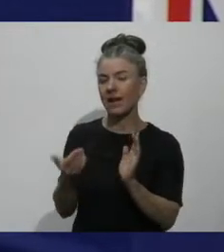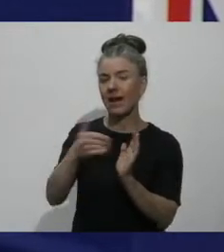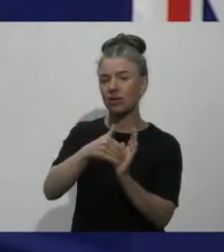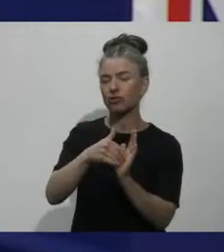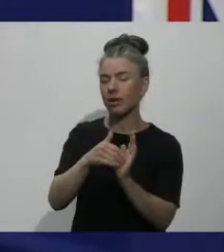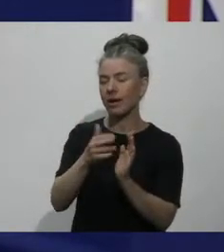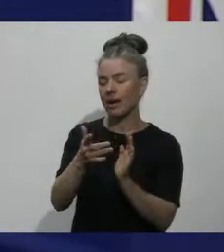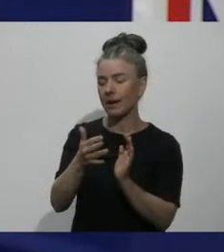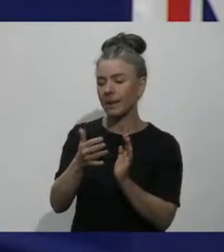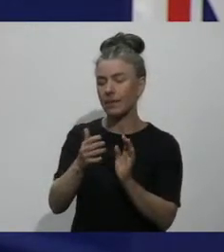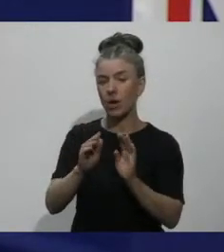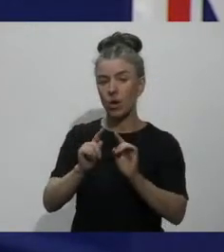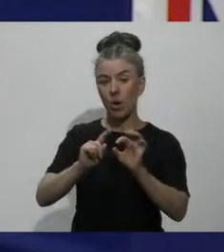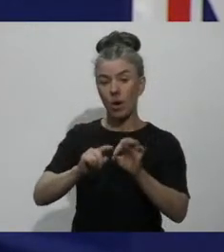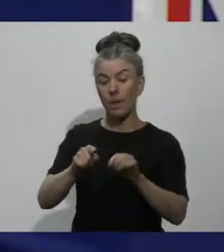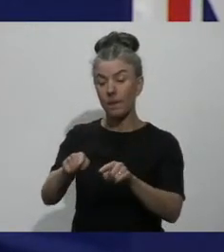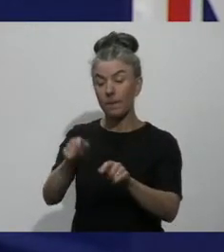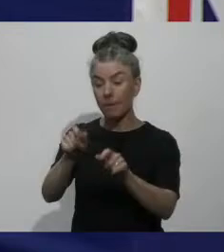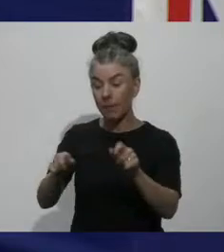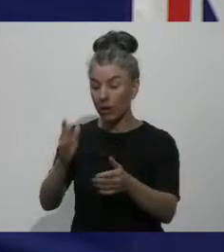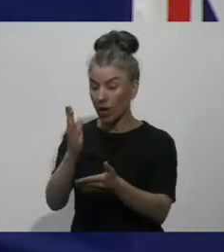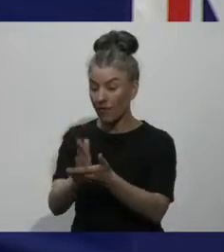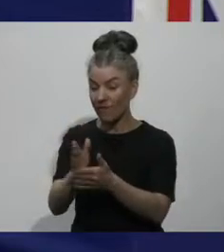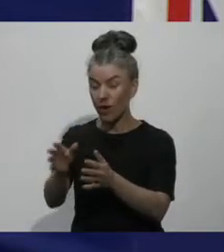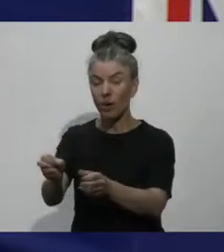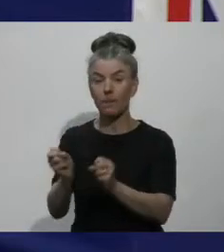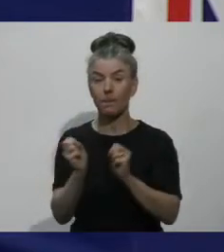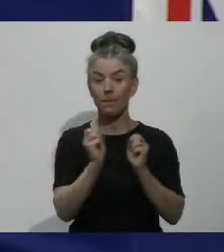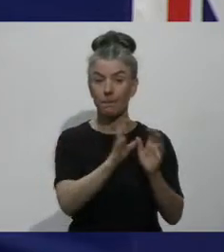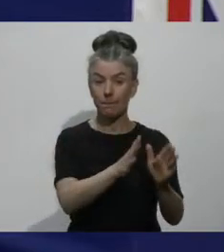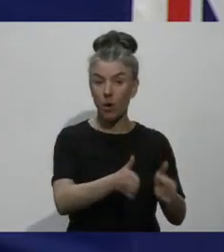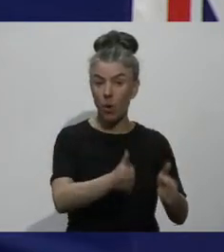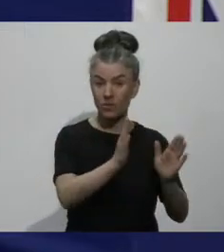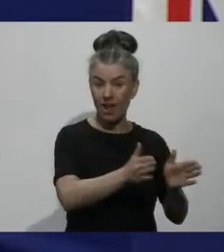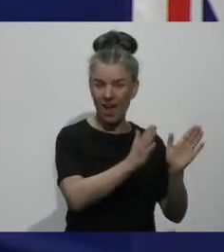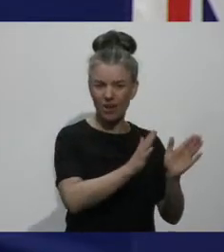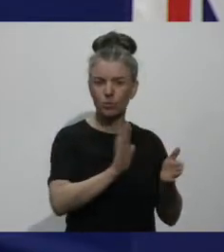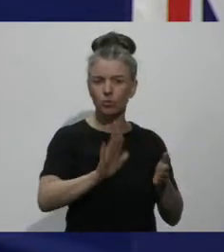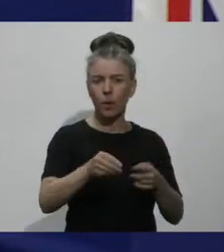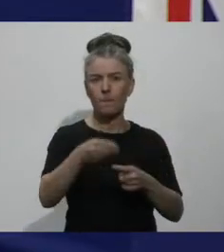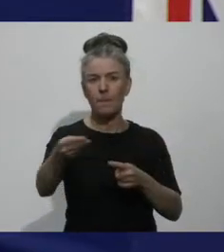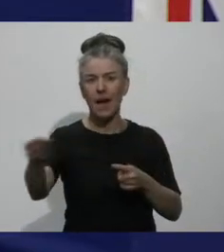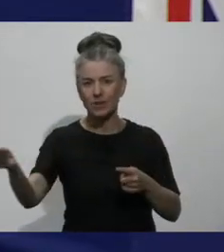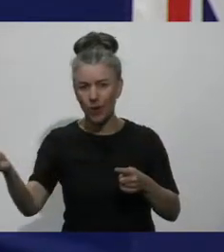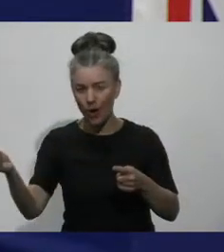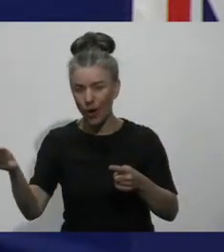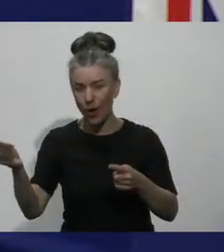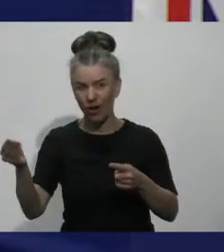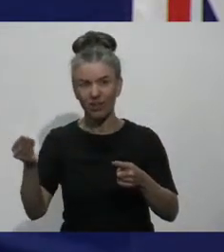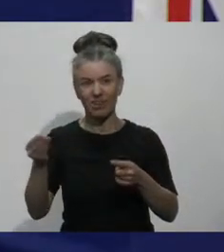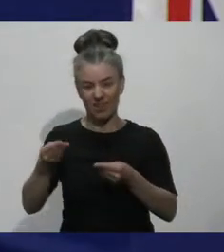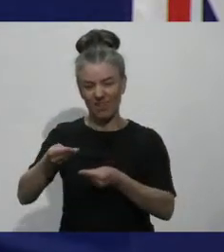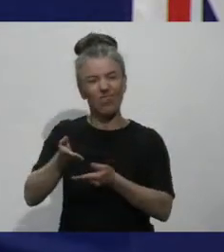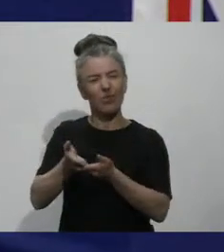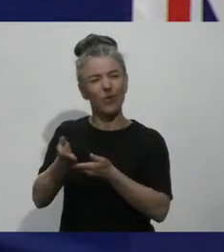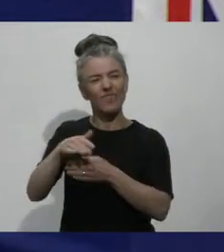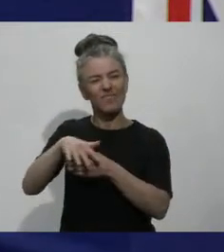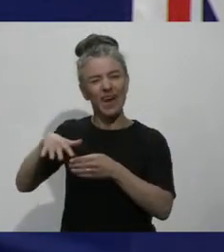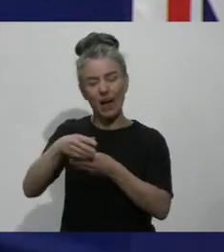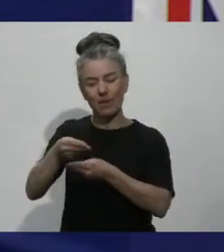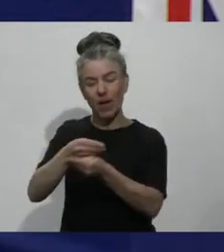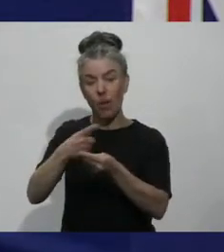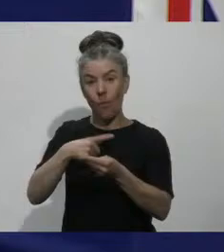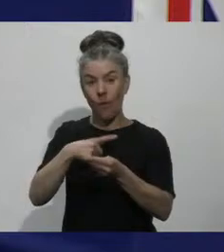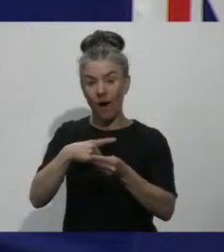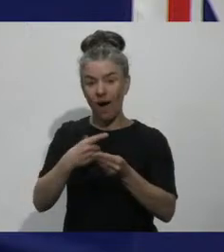addition of quarantining our cases to, in particular, prevent onward transmission within households. The reason we've boosted